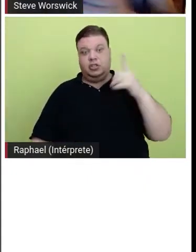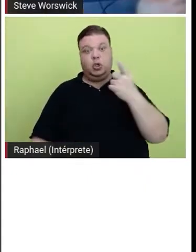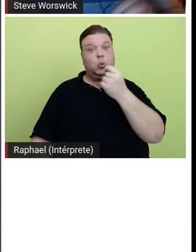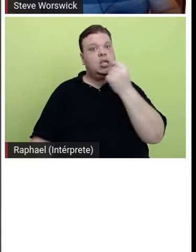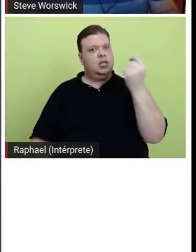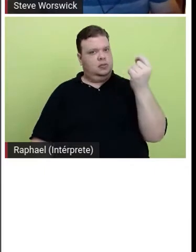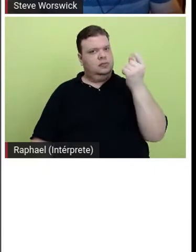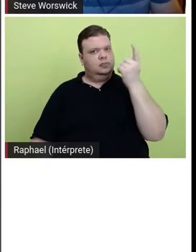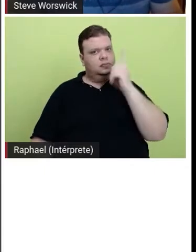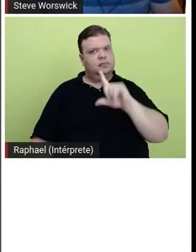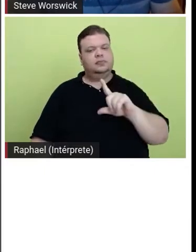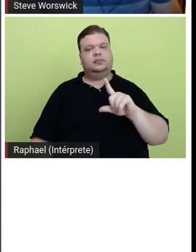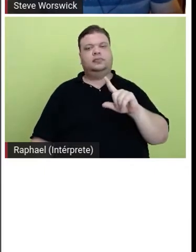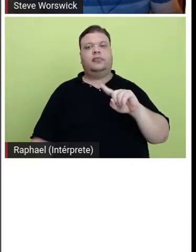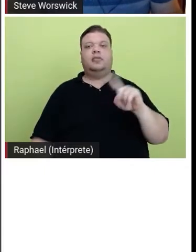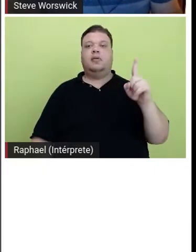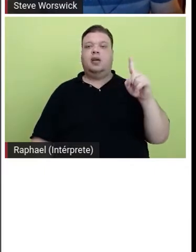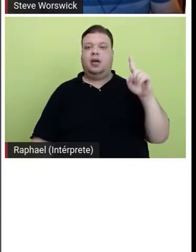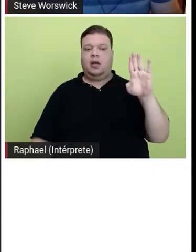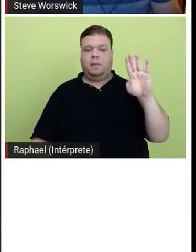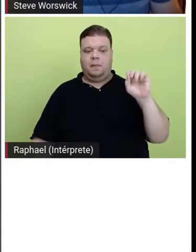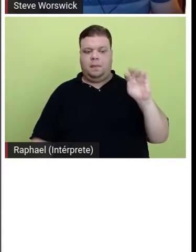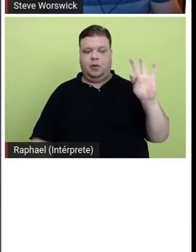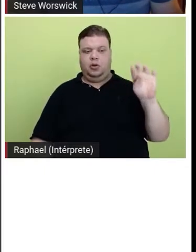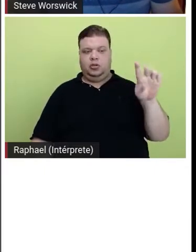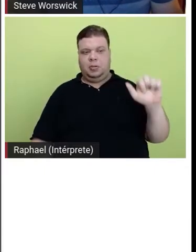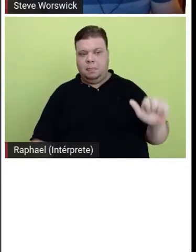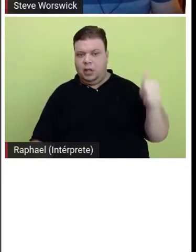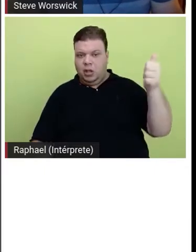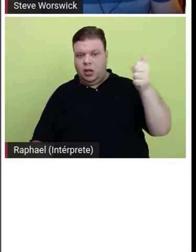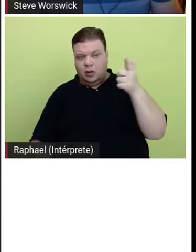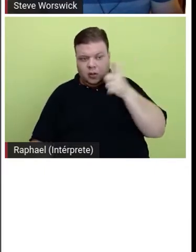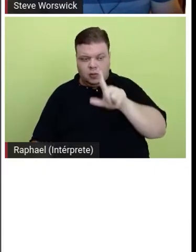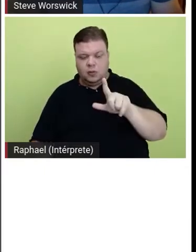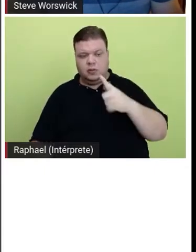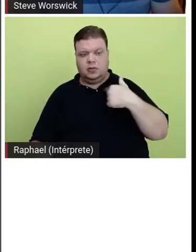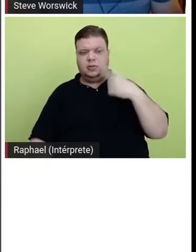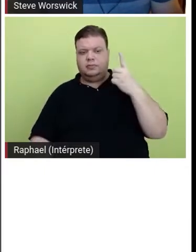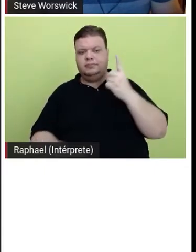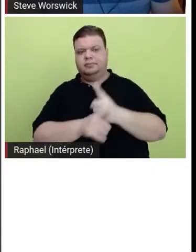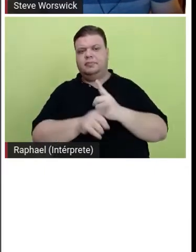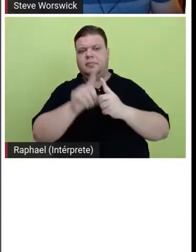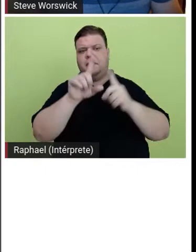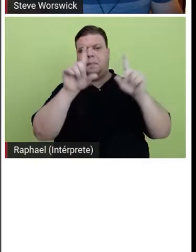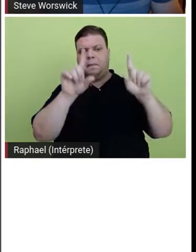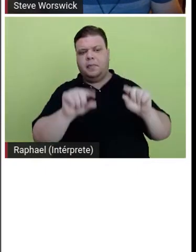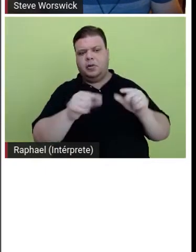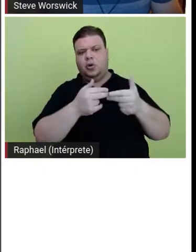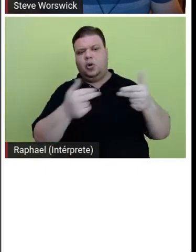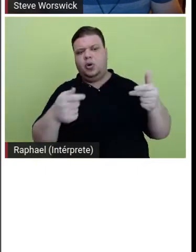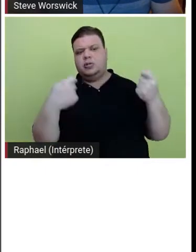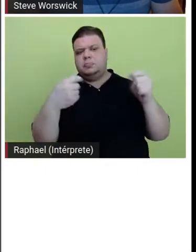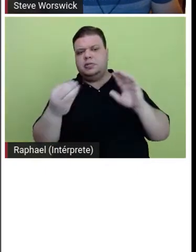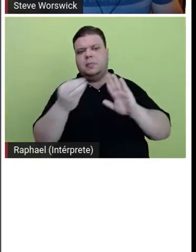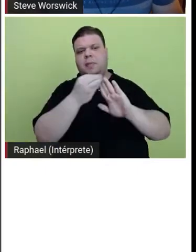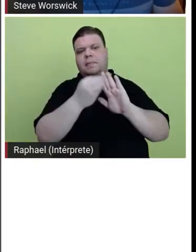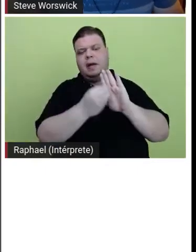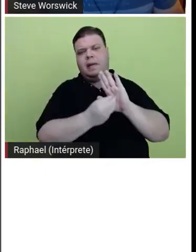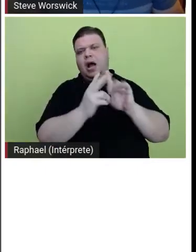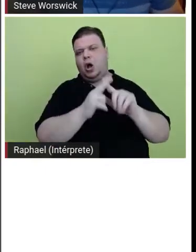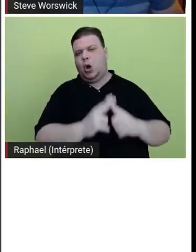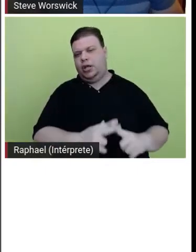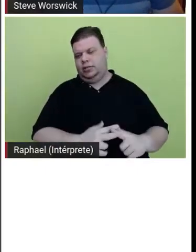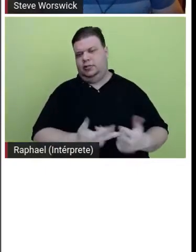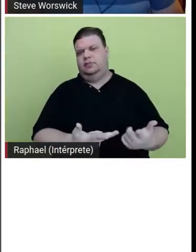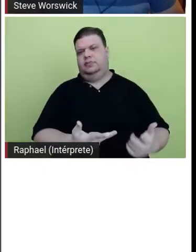getting pretty much everything right now. And one of the things that kind of sets it out from a lot of other bots is it can